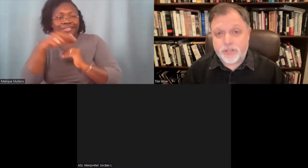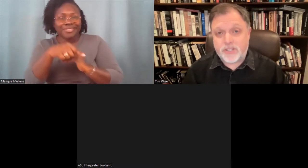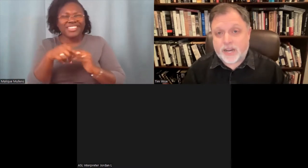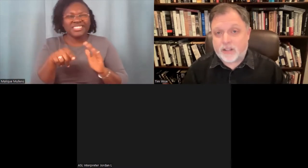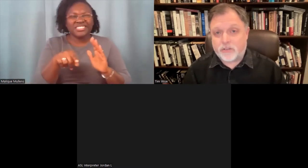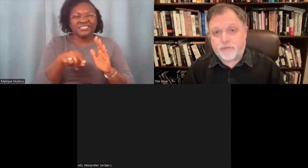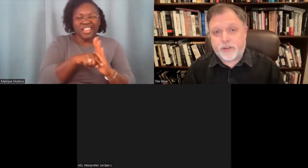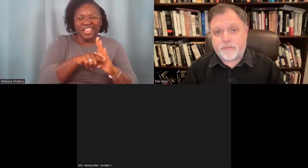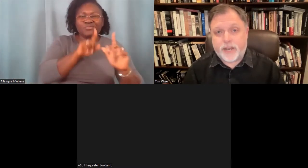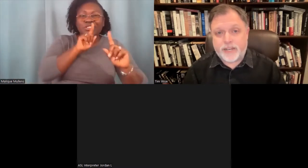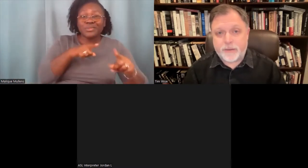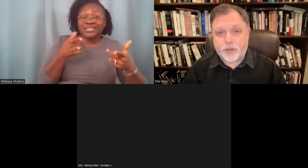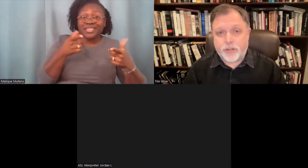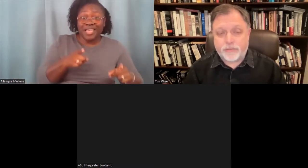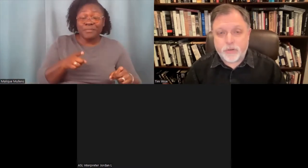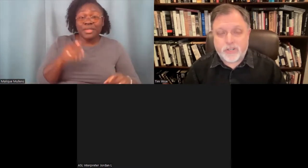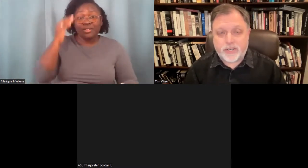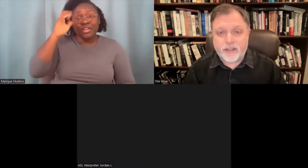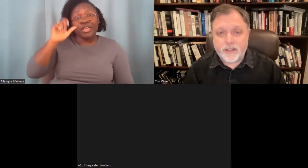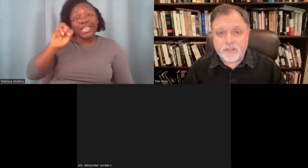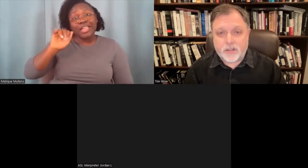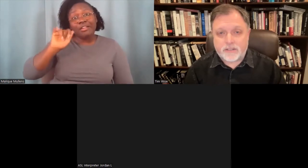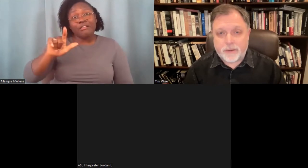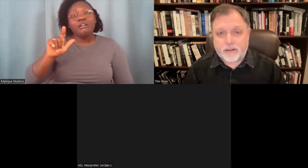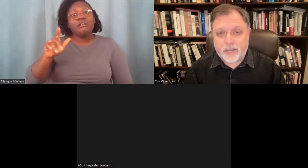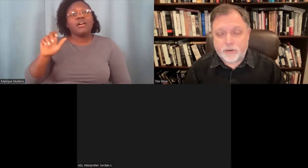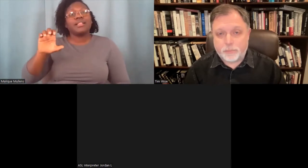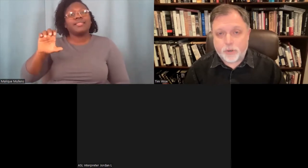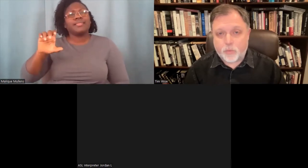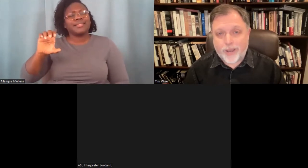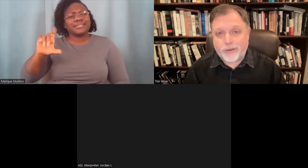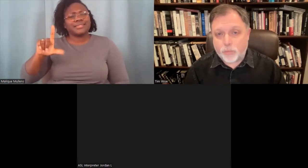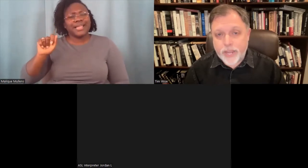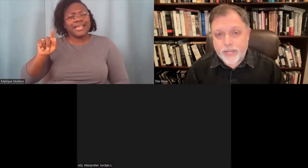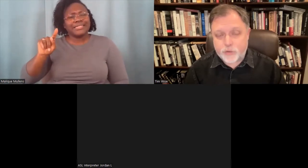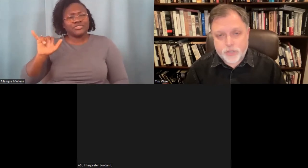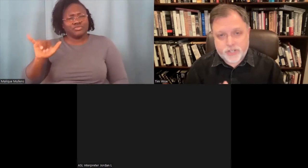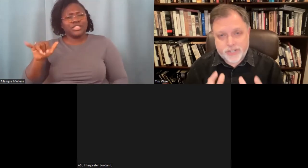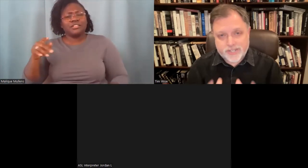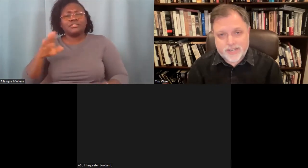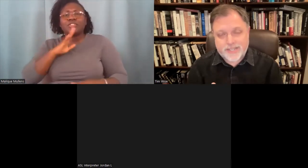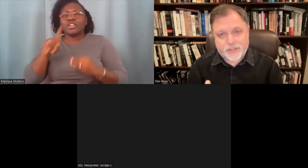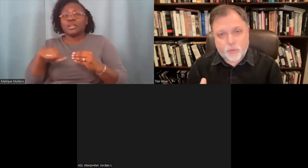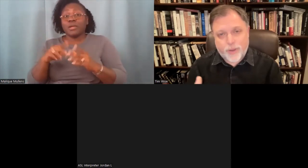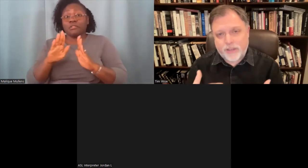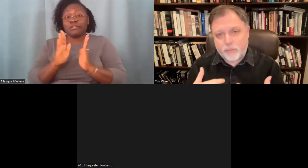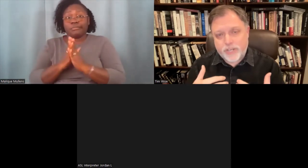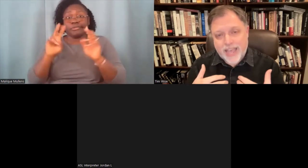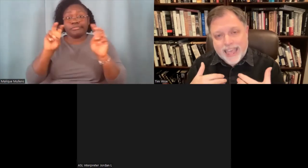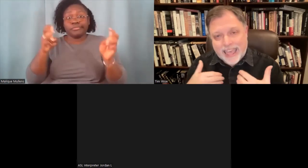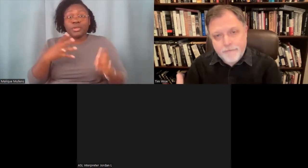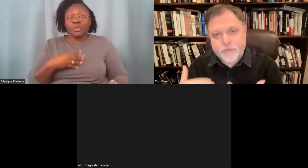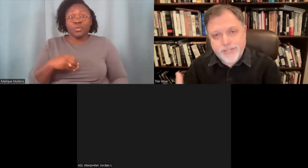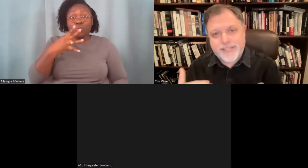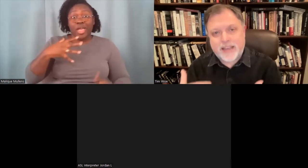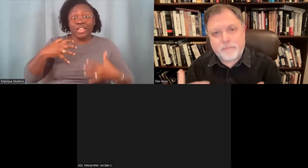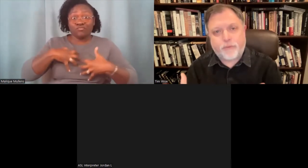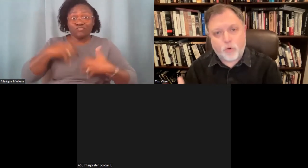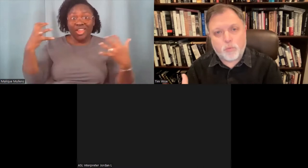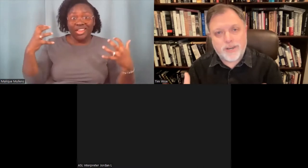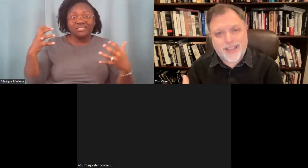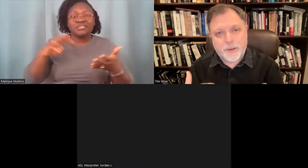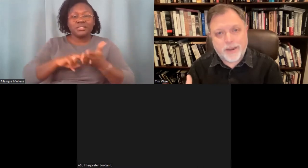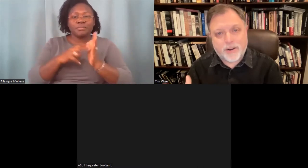a brilliant scholar and friend of mine at Emory University, talks about in her book, White Rage, where she discusses the way in which every